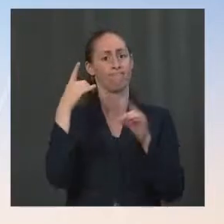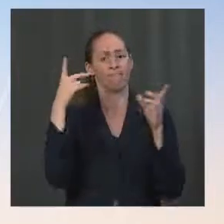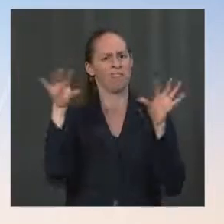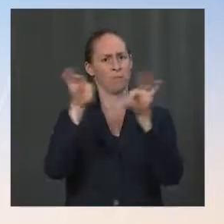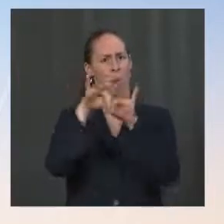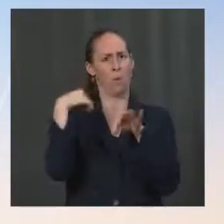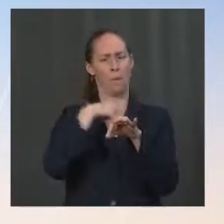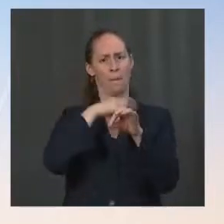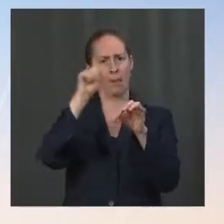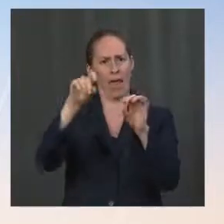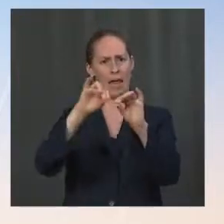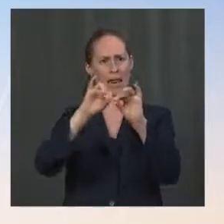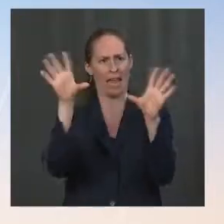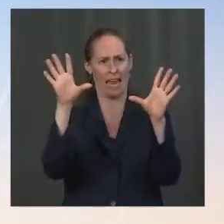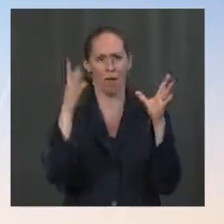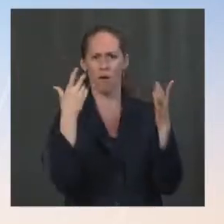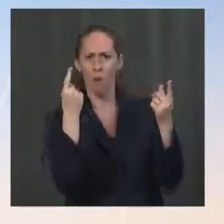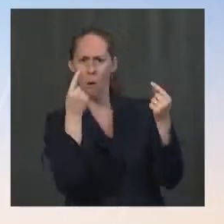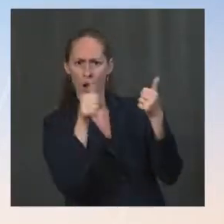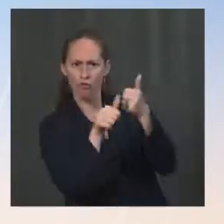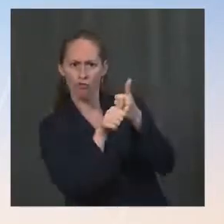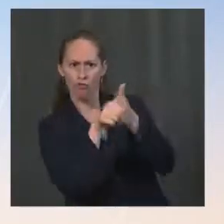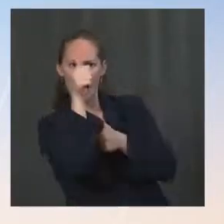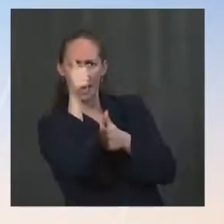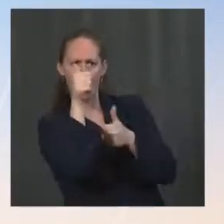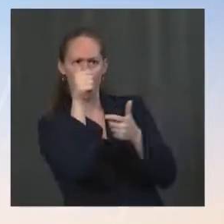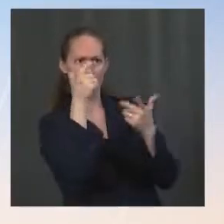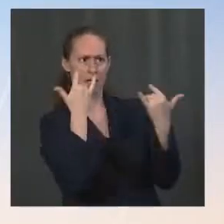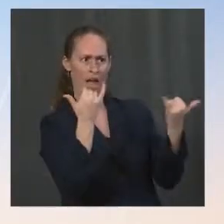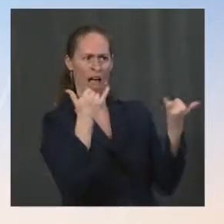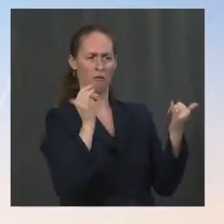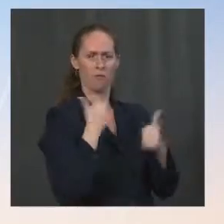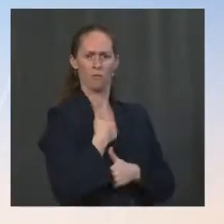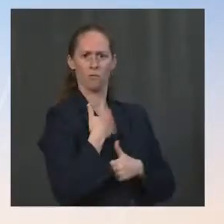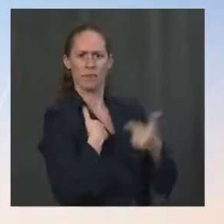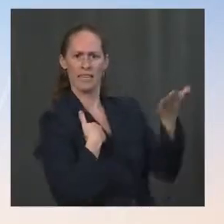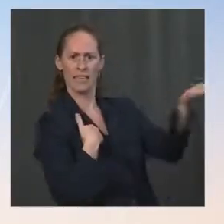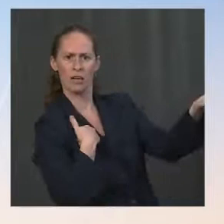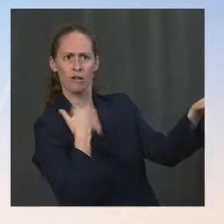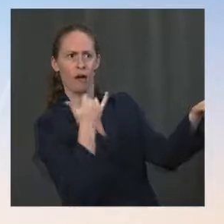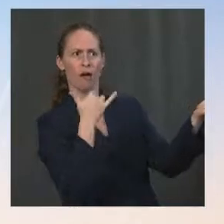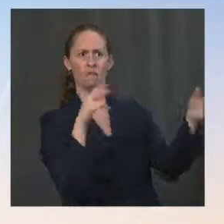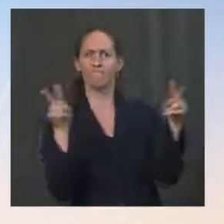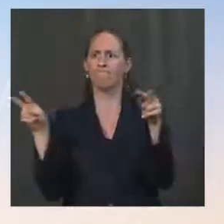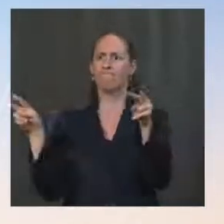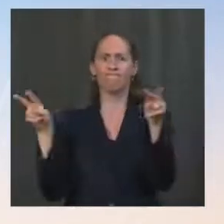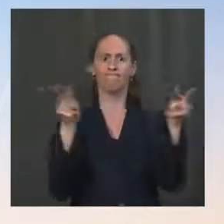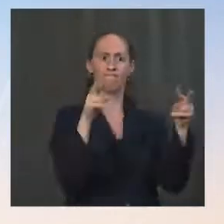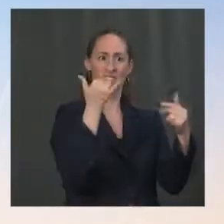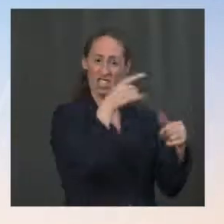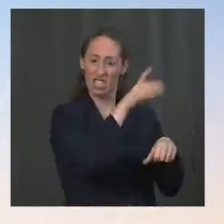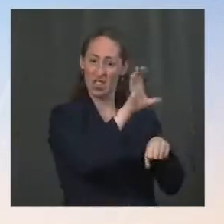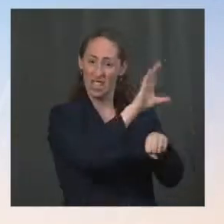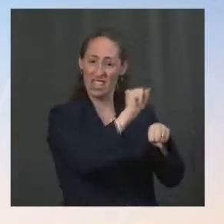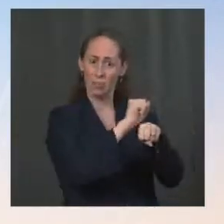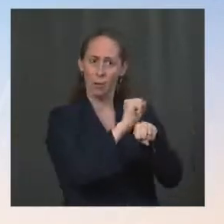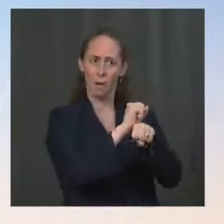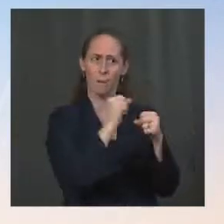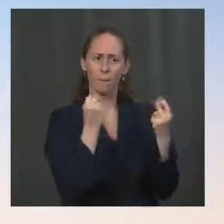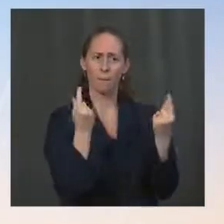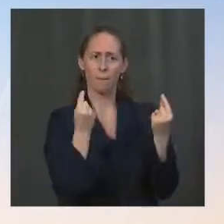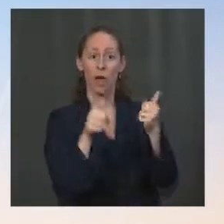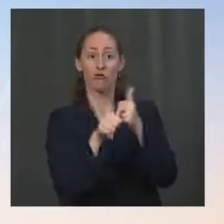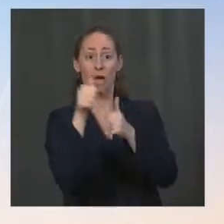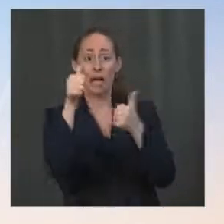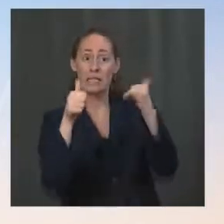threat our U.S. forces are facing on the ground as they continue to implement the mission. And that threat is acute, it is ongoing. Our